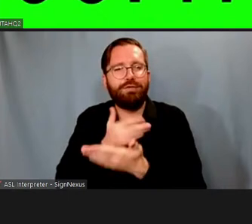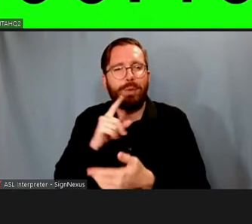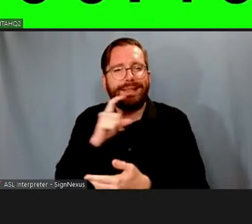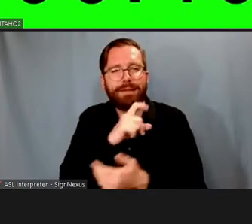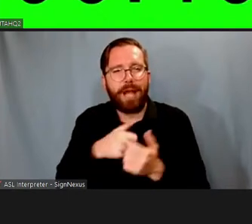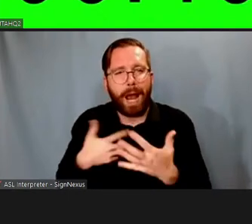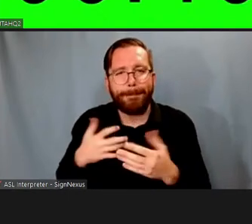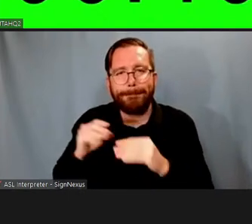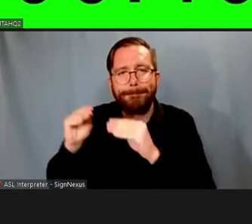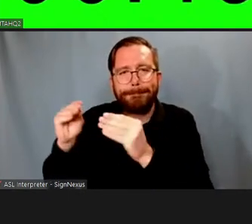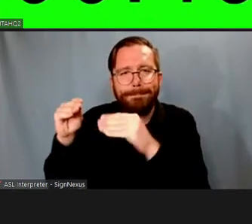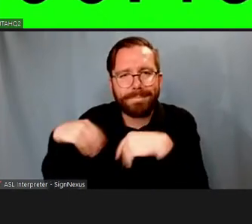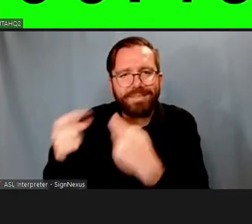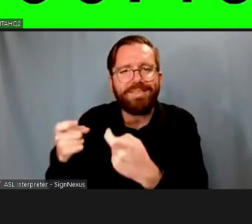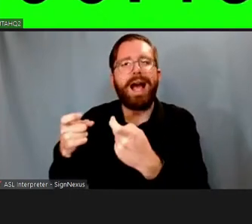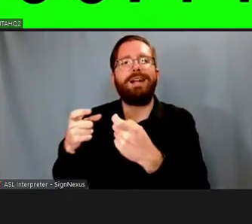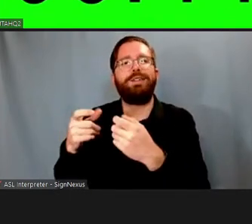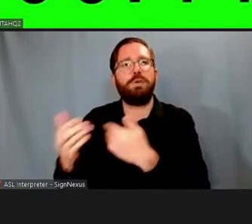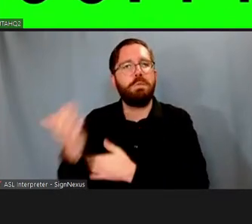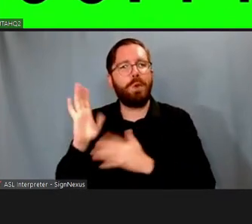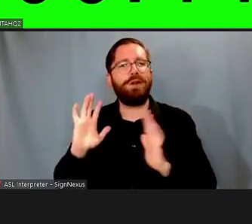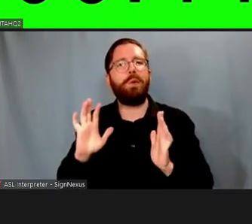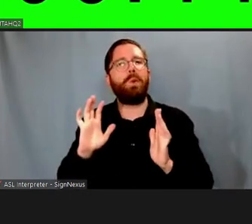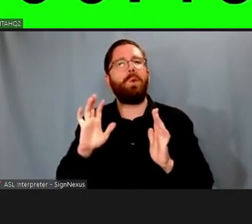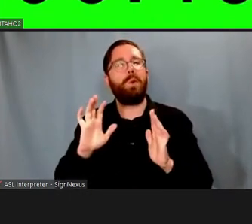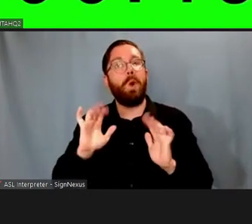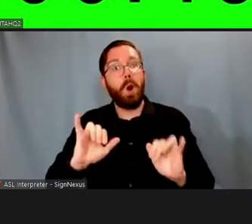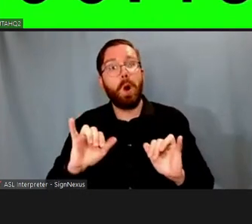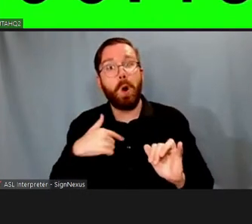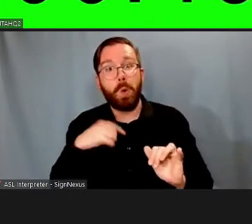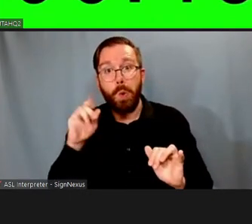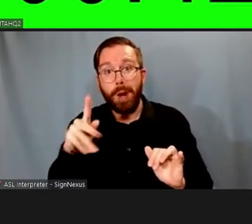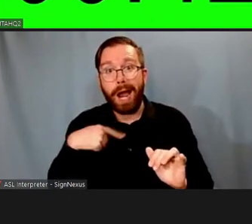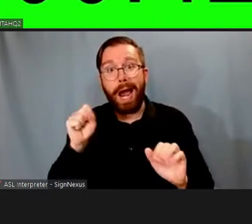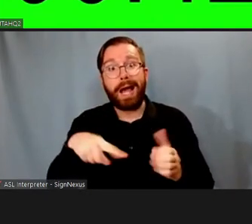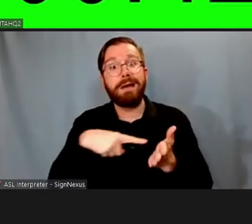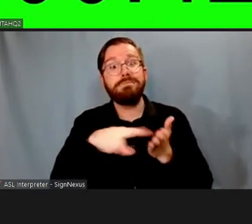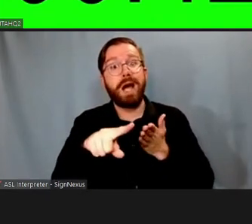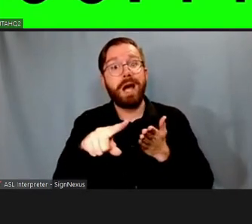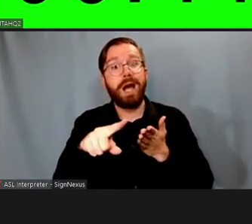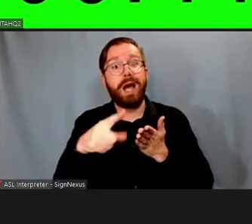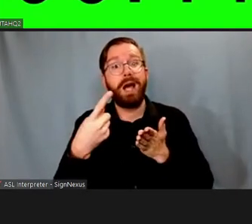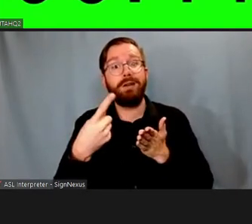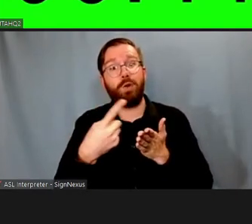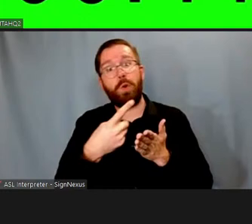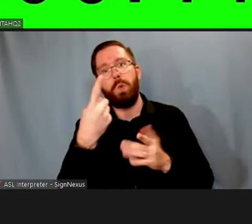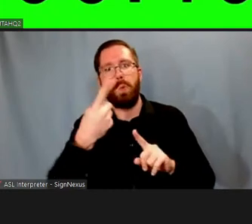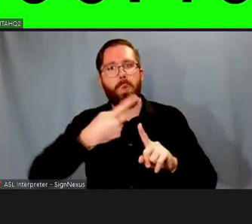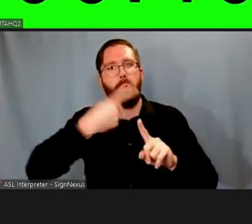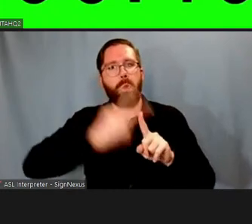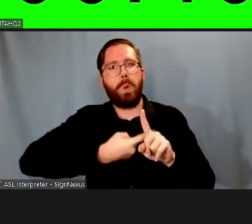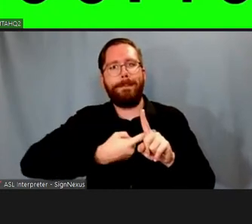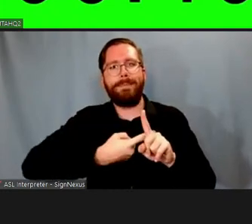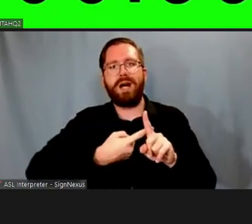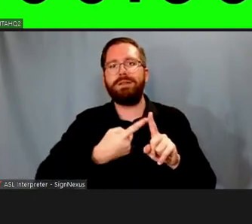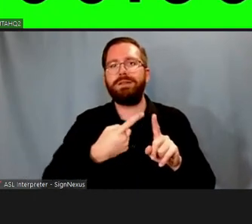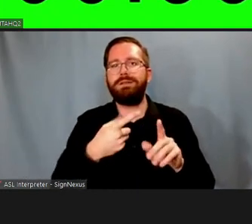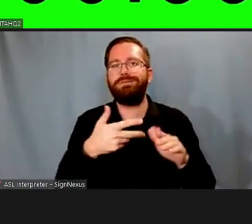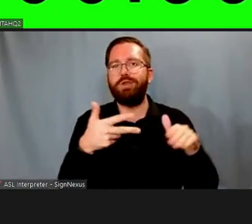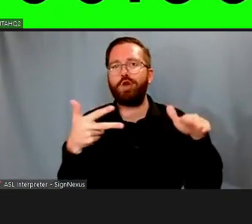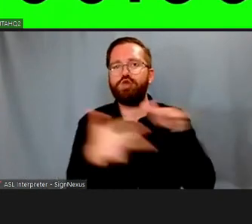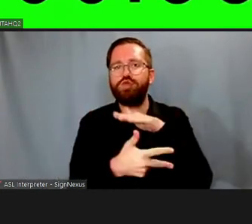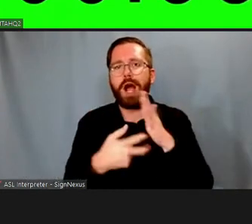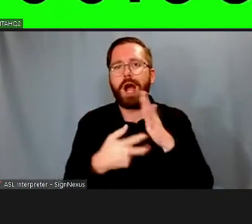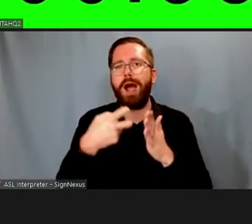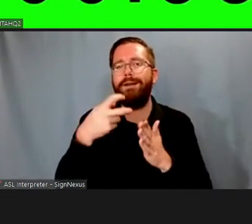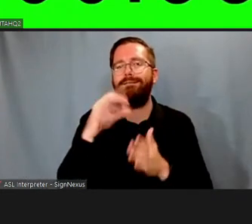i'm thinking like i decided oh i can pay for you know four tickets in one garage monthly fee plus a tax plus